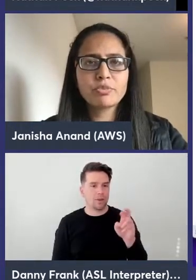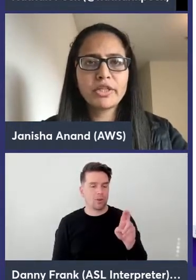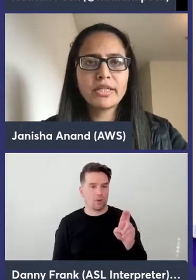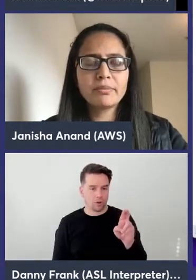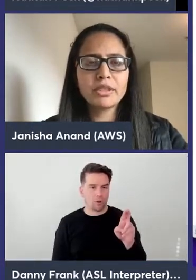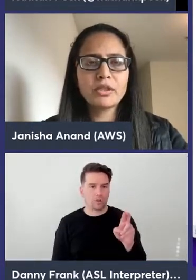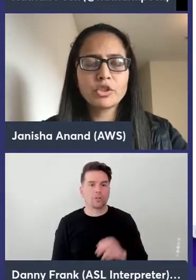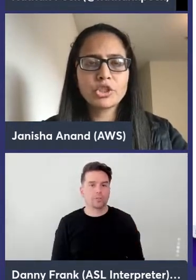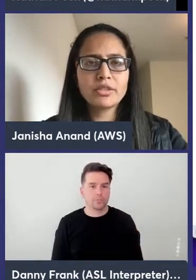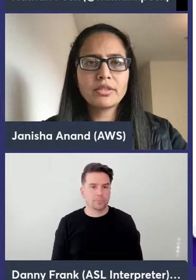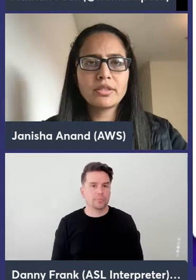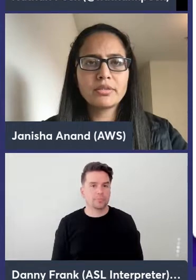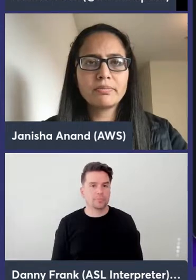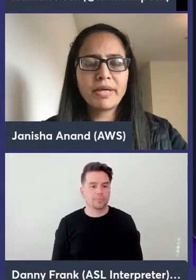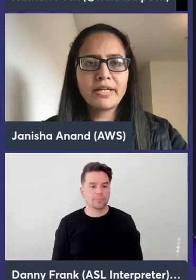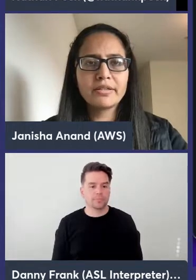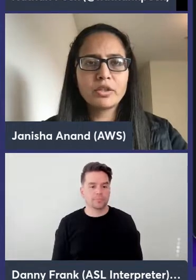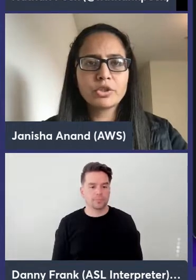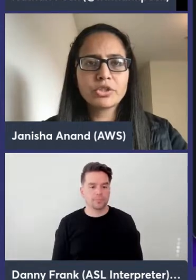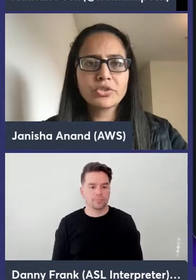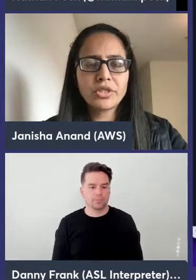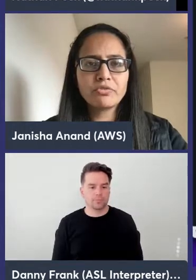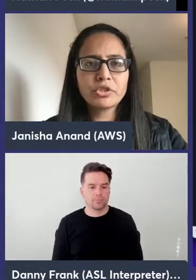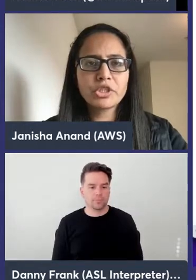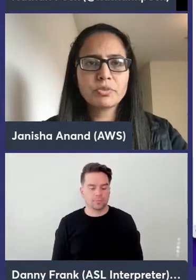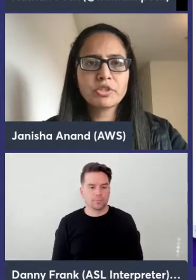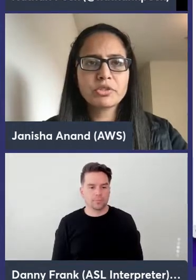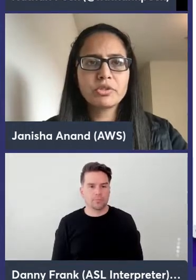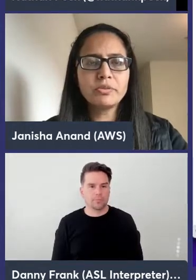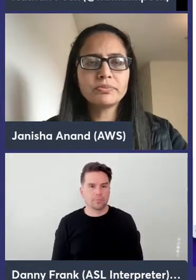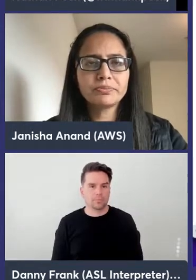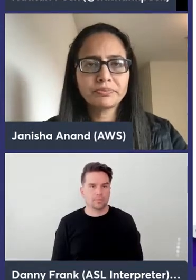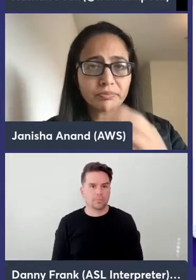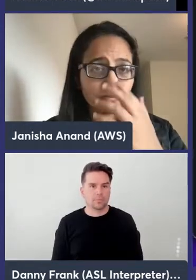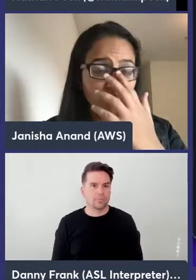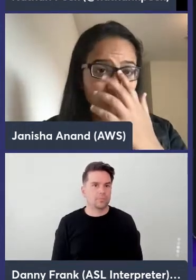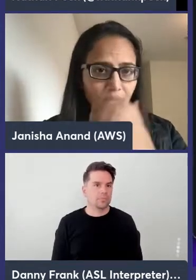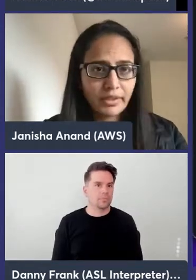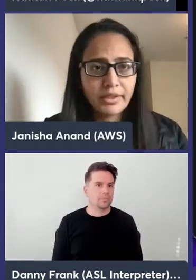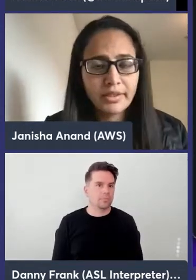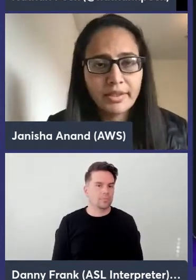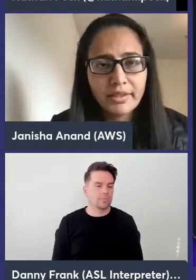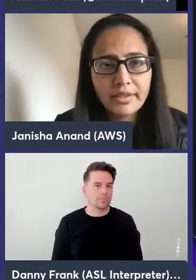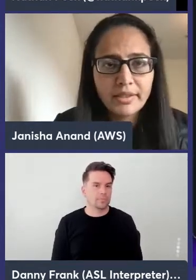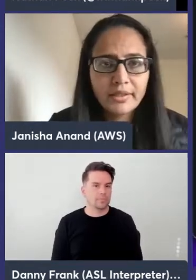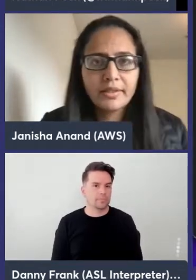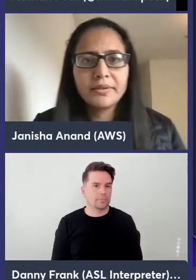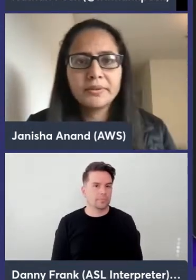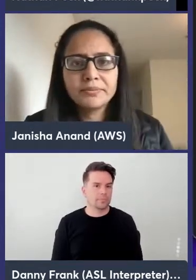And I'm just bringing up the launching pad and the launching screen for SageMaker Studio.